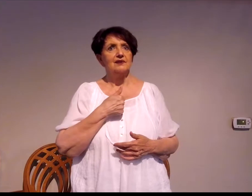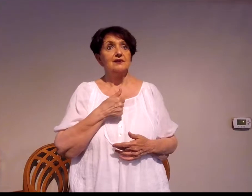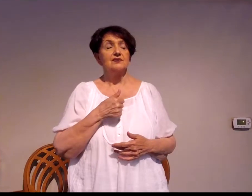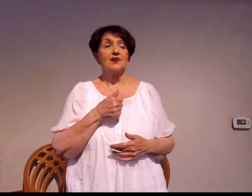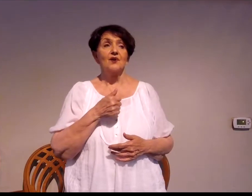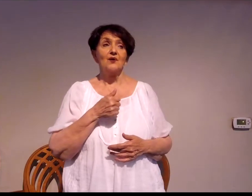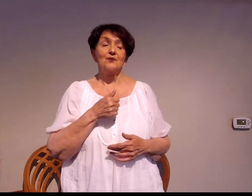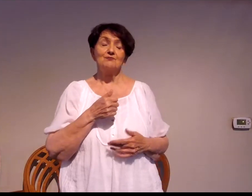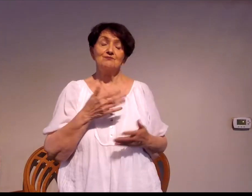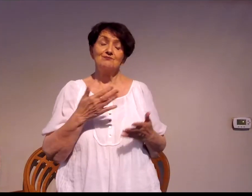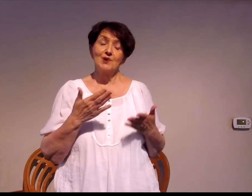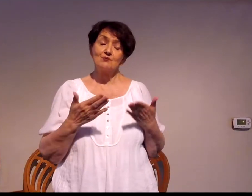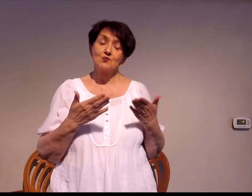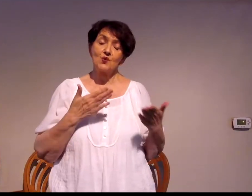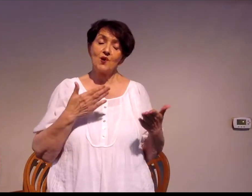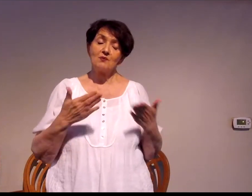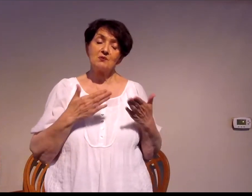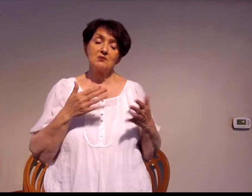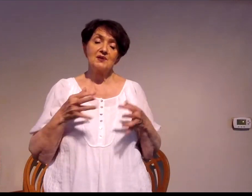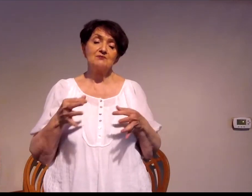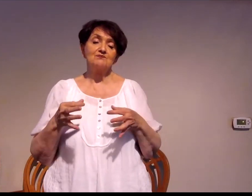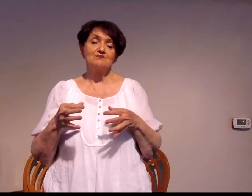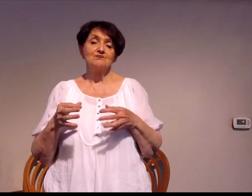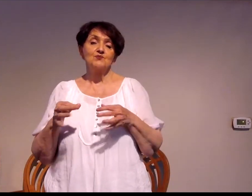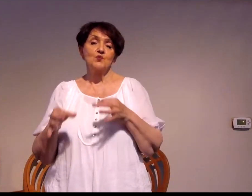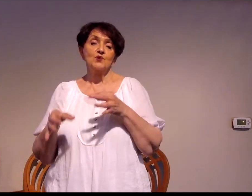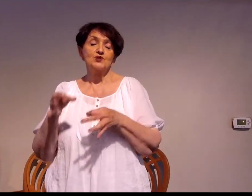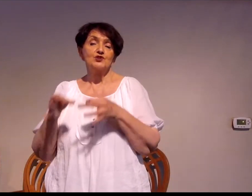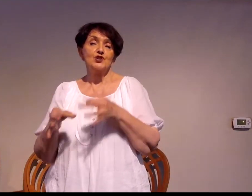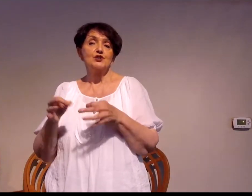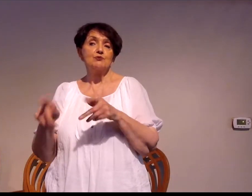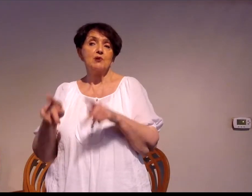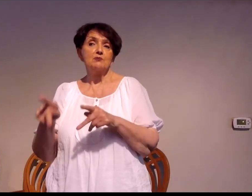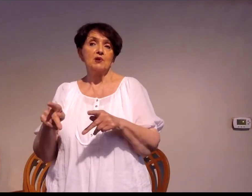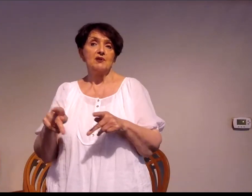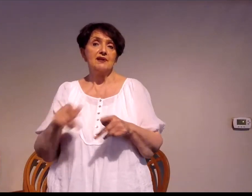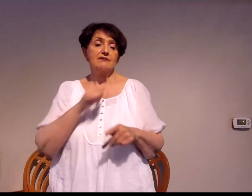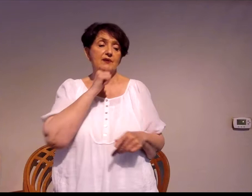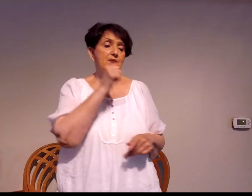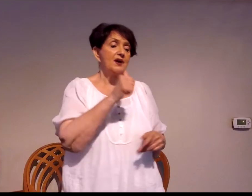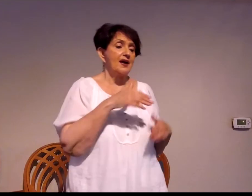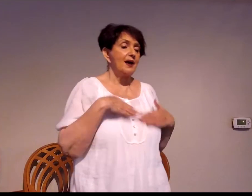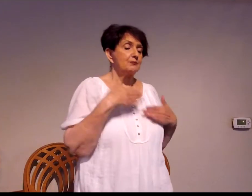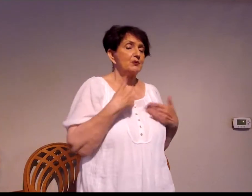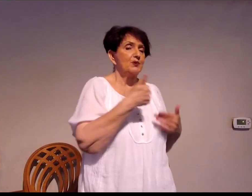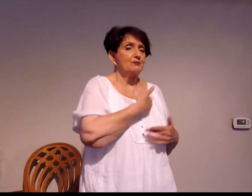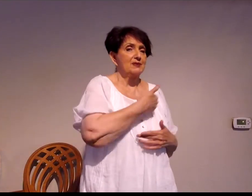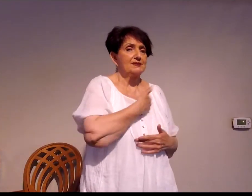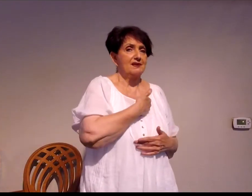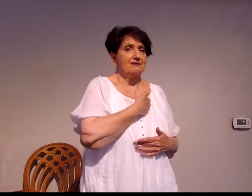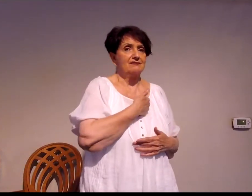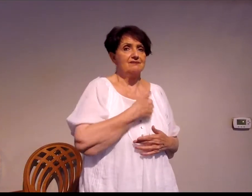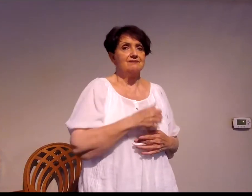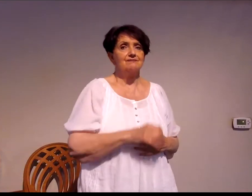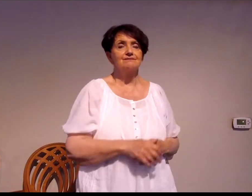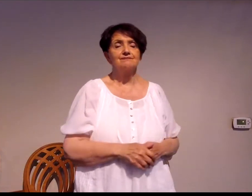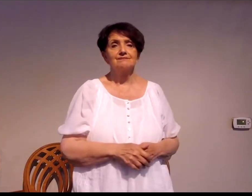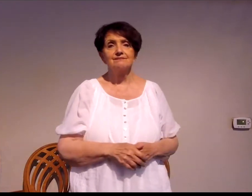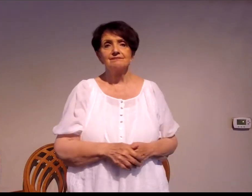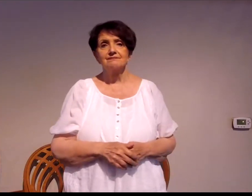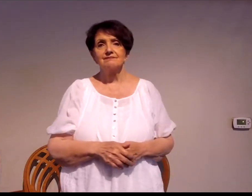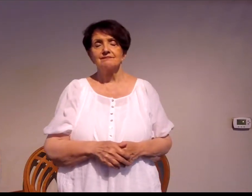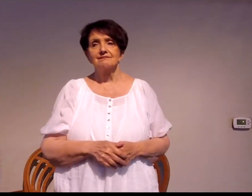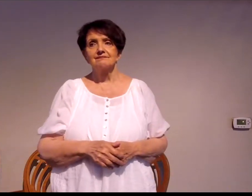likely to judge people when I'm unhappy with something in my life. And so that's one of the profound